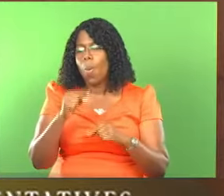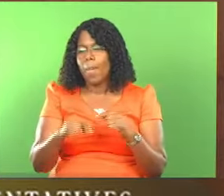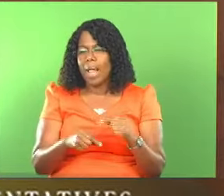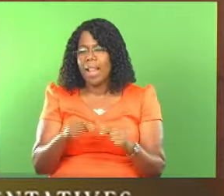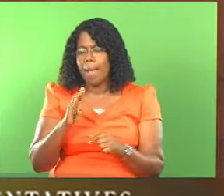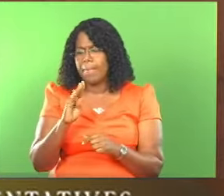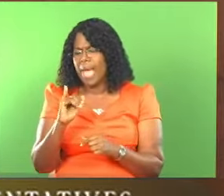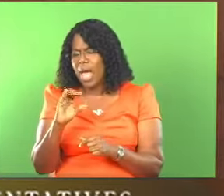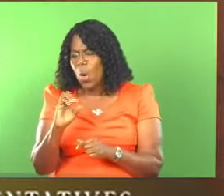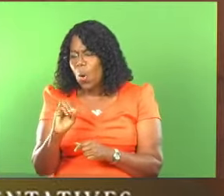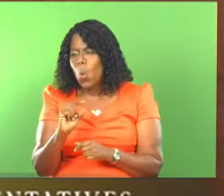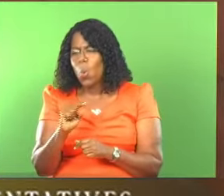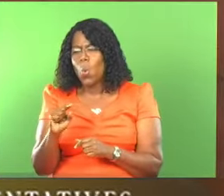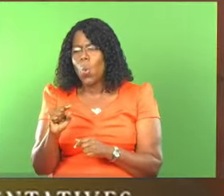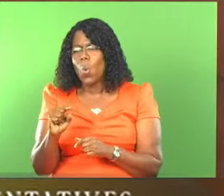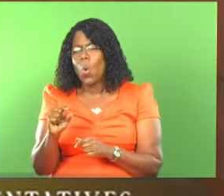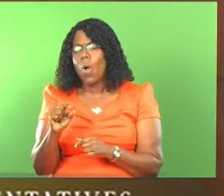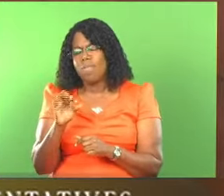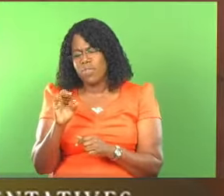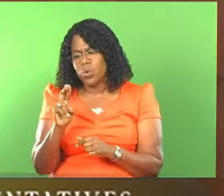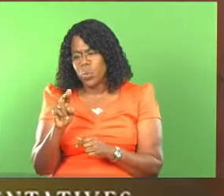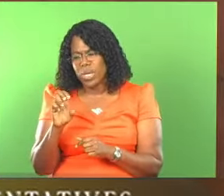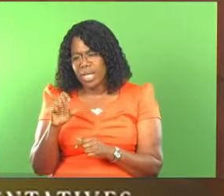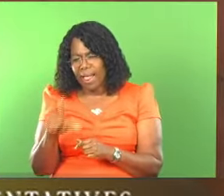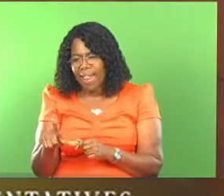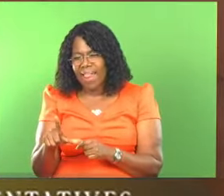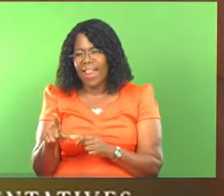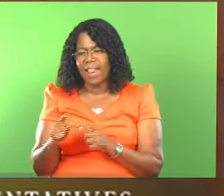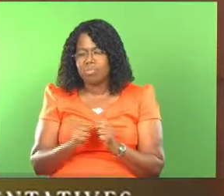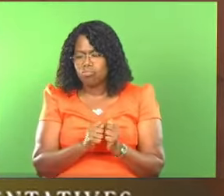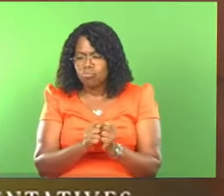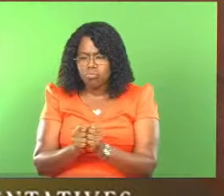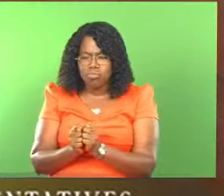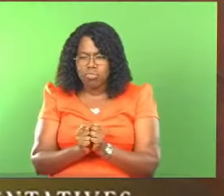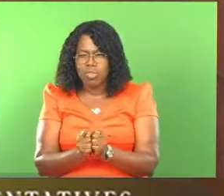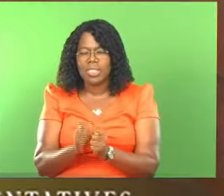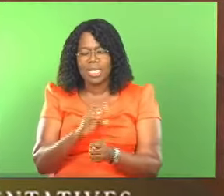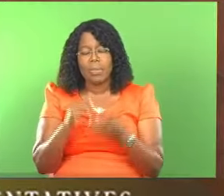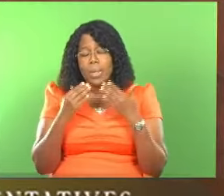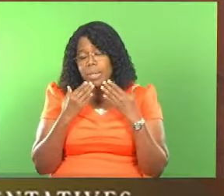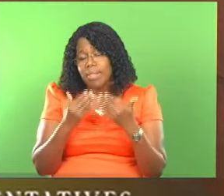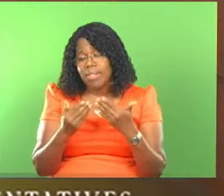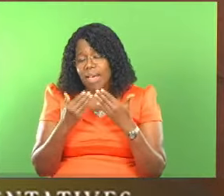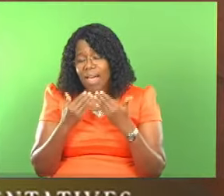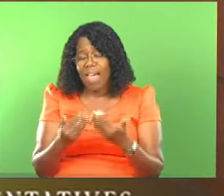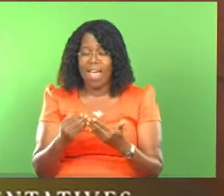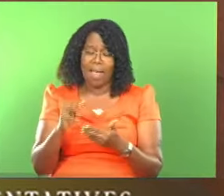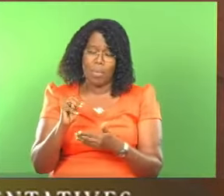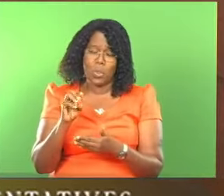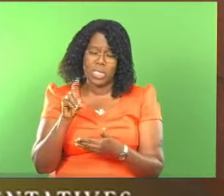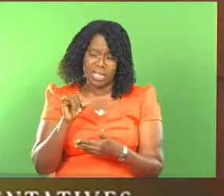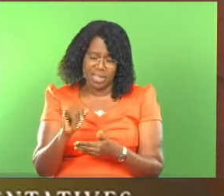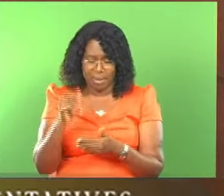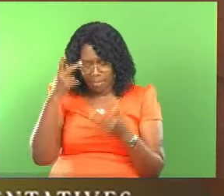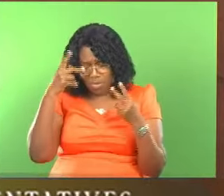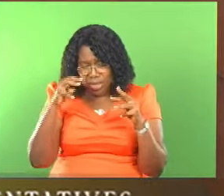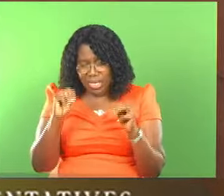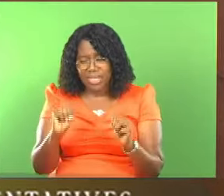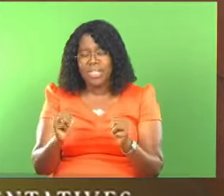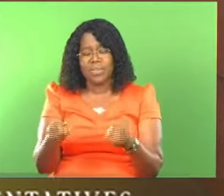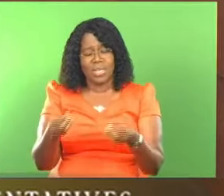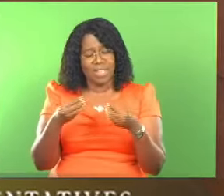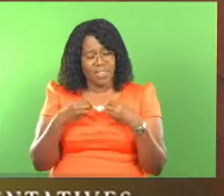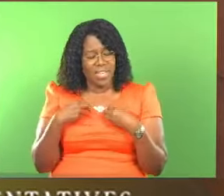Biofuels Alliance, and we thank Prime Minister Modi for presenting Trinidad and Tobago, gifting to us a solar